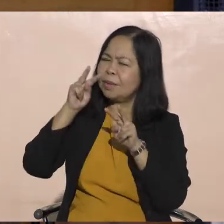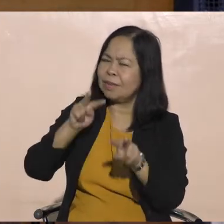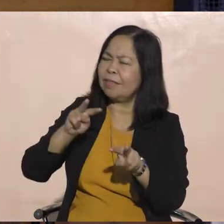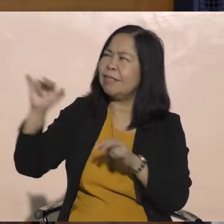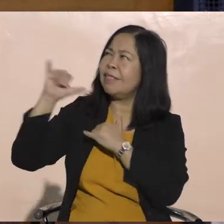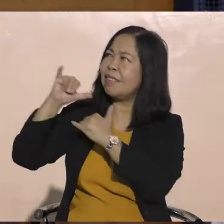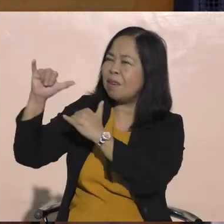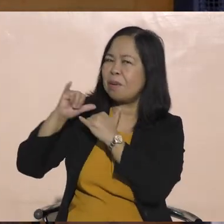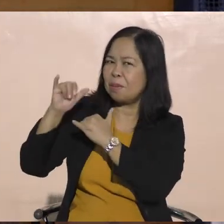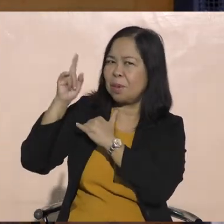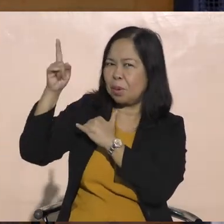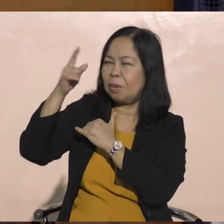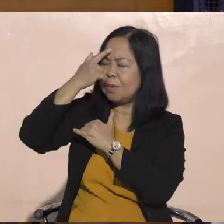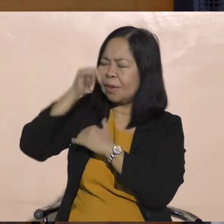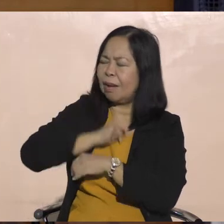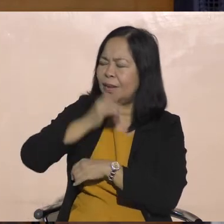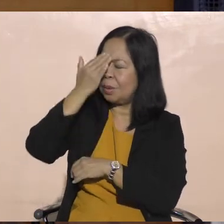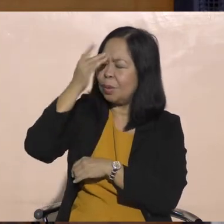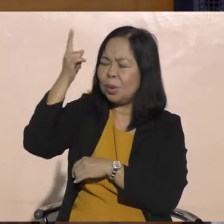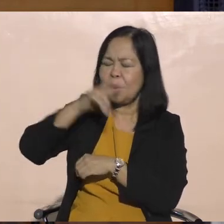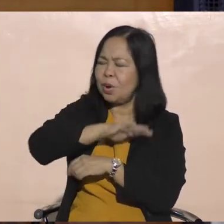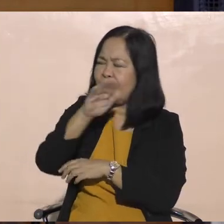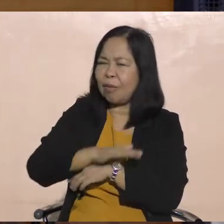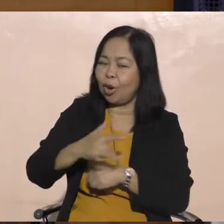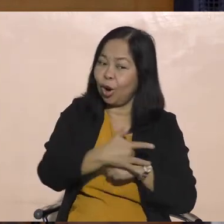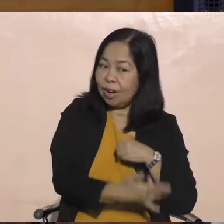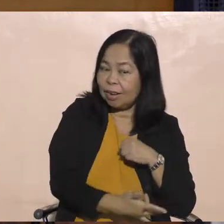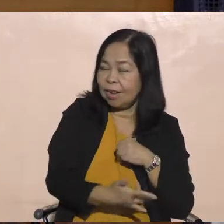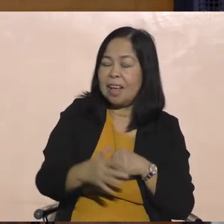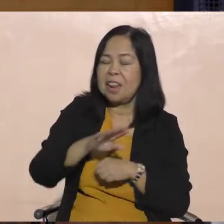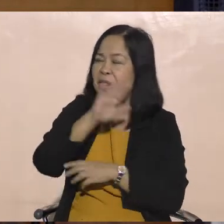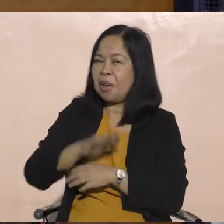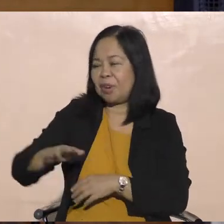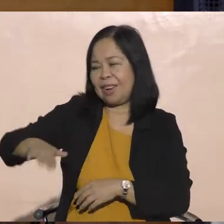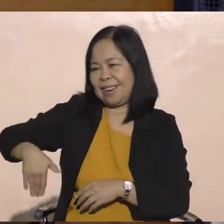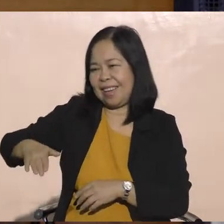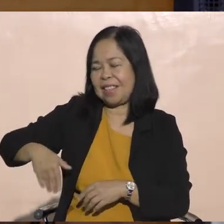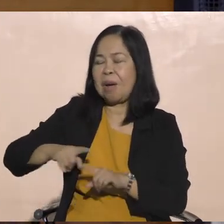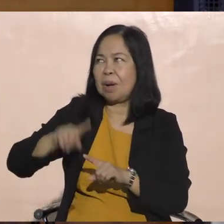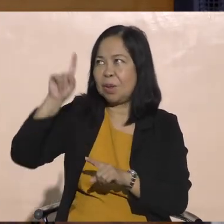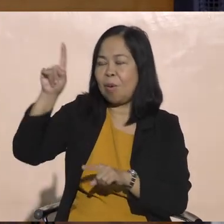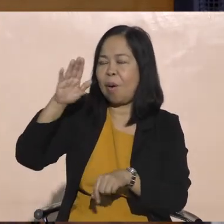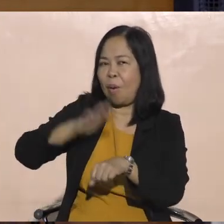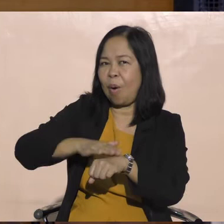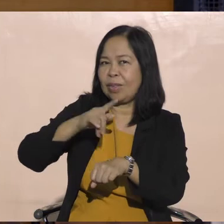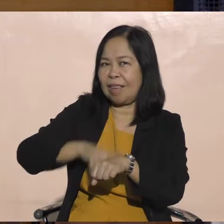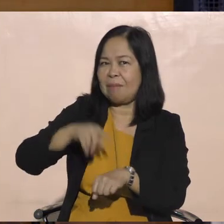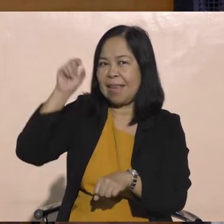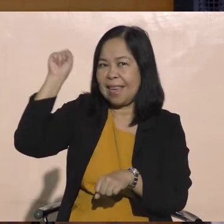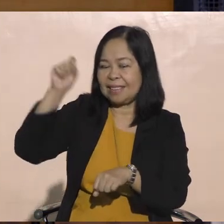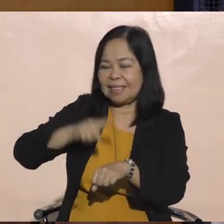that God's never been late, nor He's too early, but God is always on time.